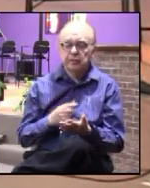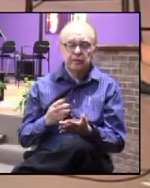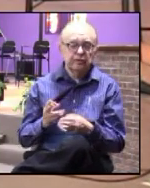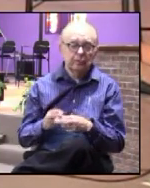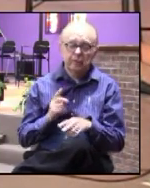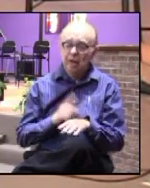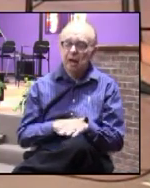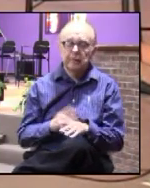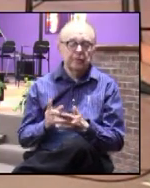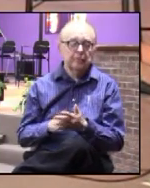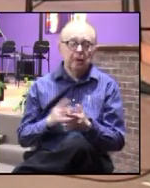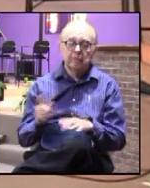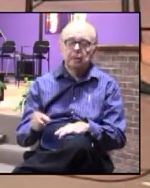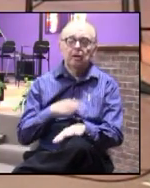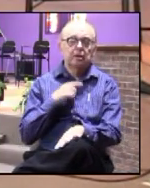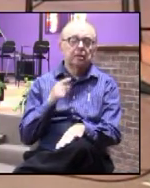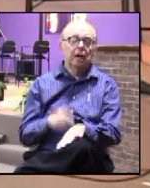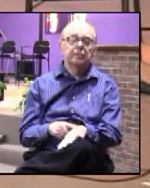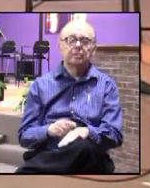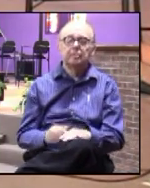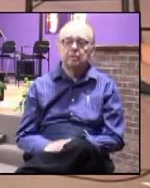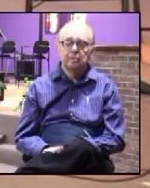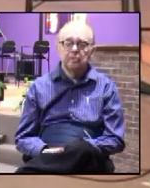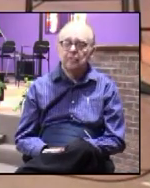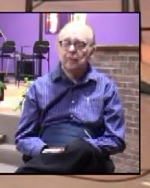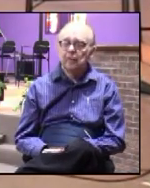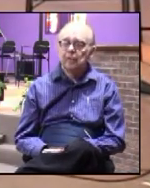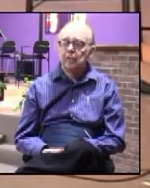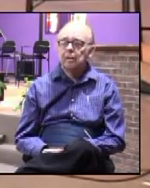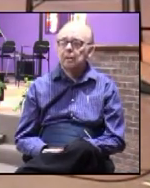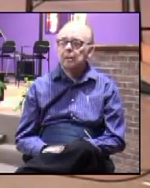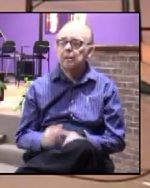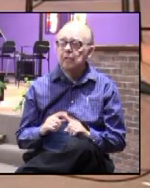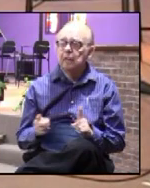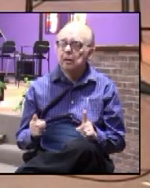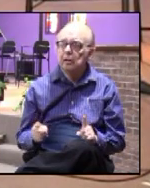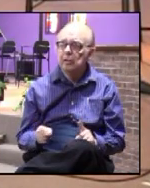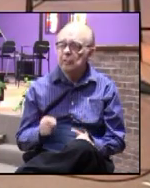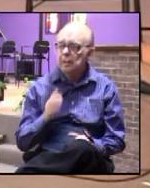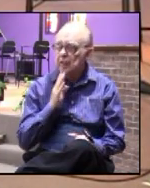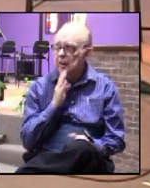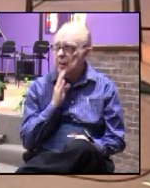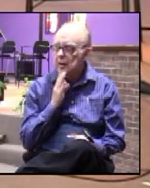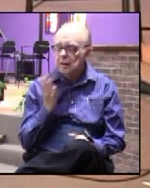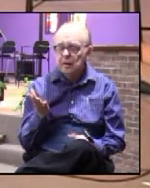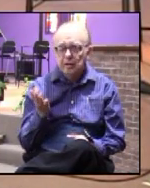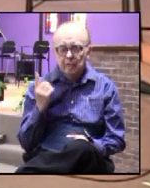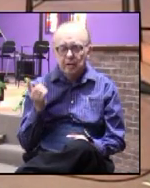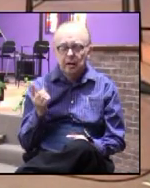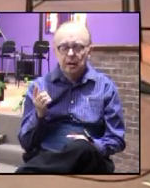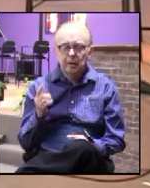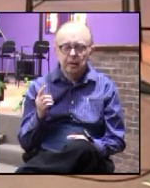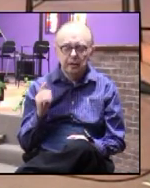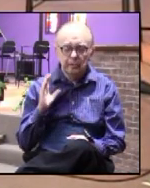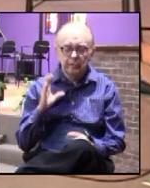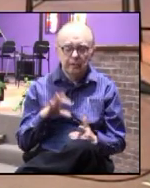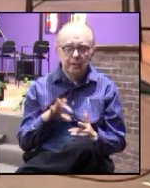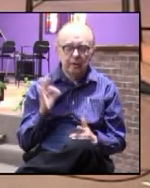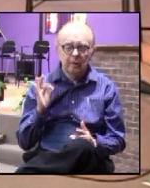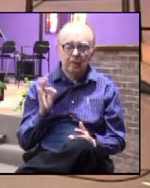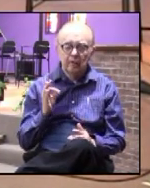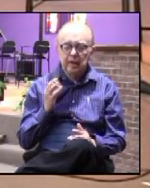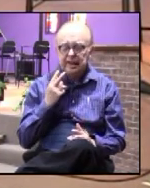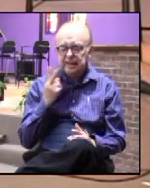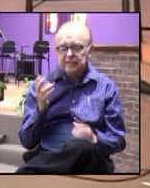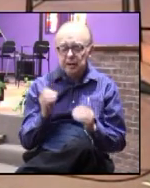sometimes can go by real quick. But we talked, and I think you'll find that you'll be seeing a